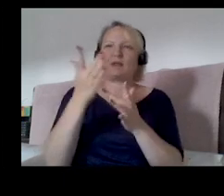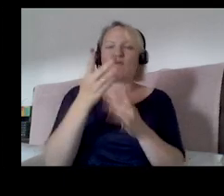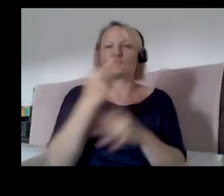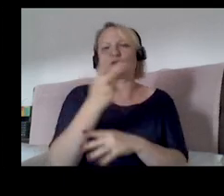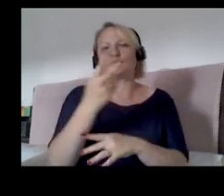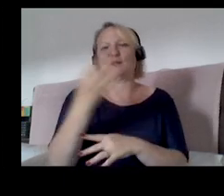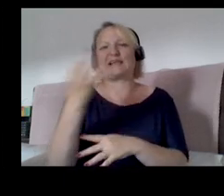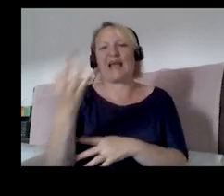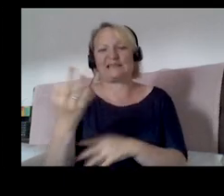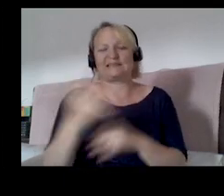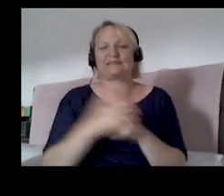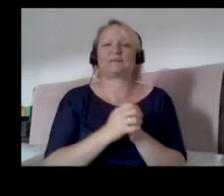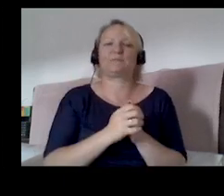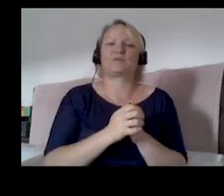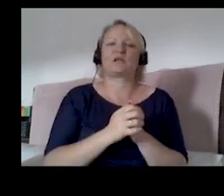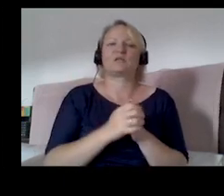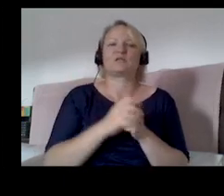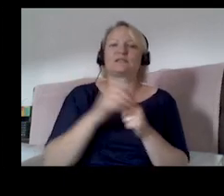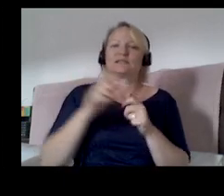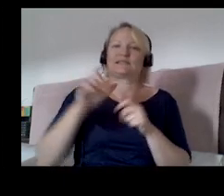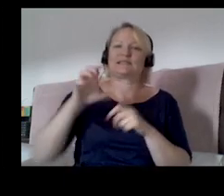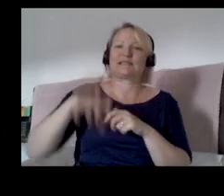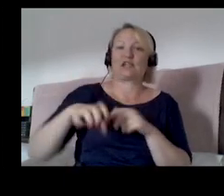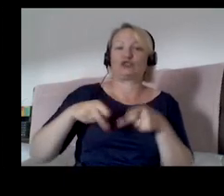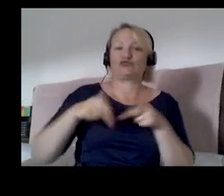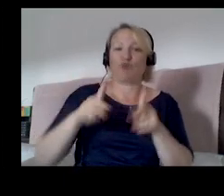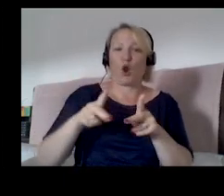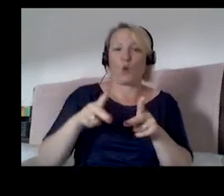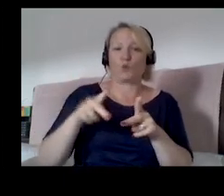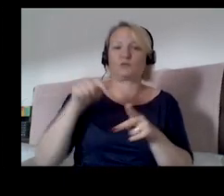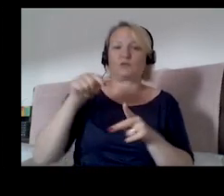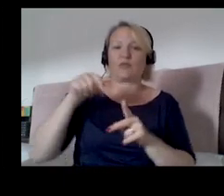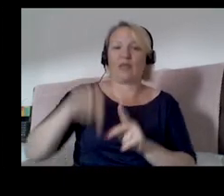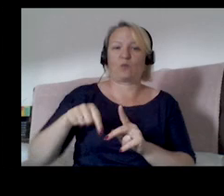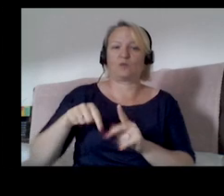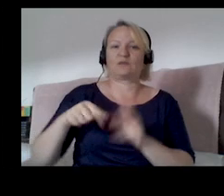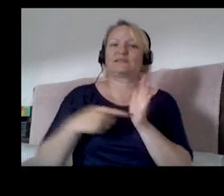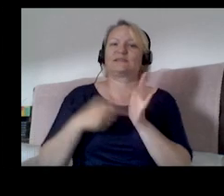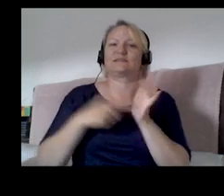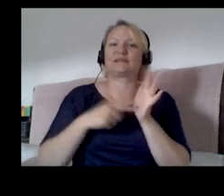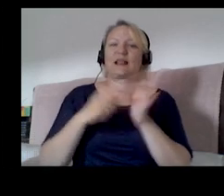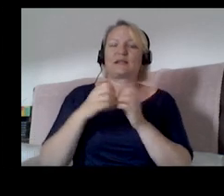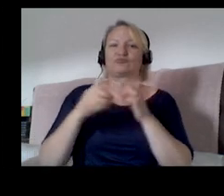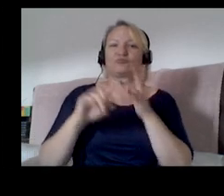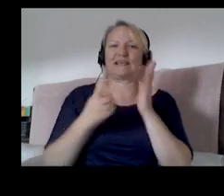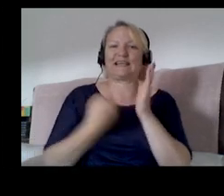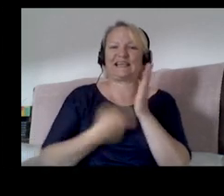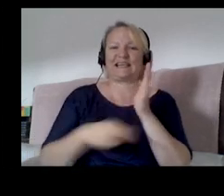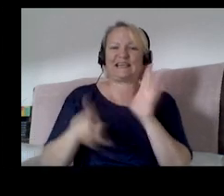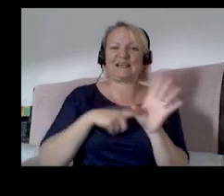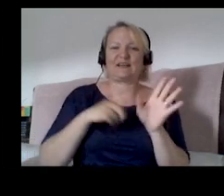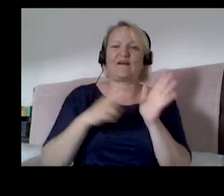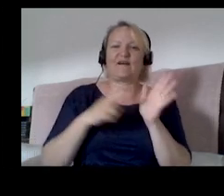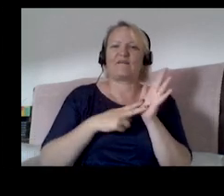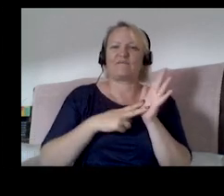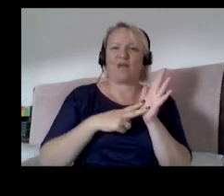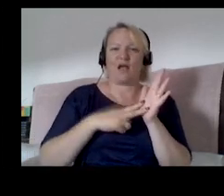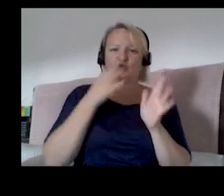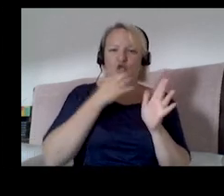to mid-2028. Station Road compound would support works at the Tilbury